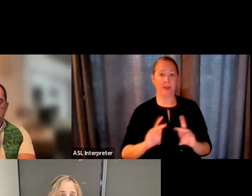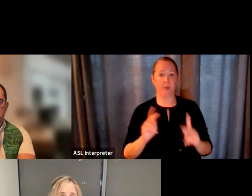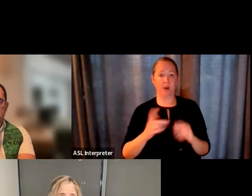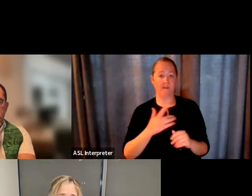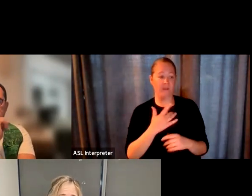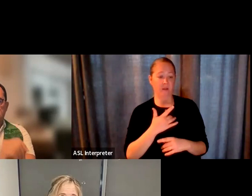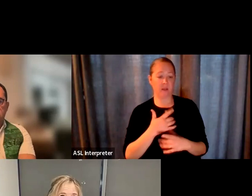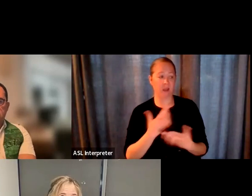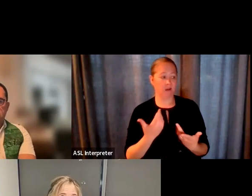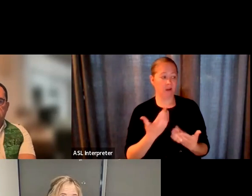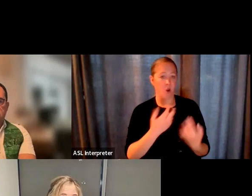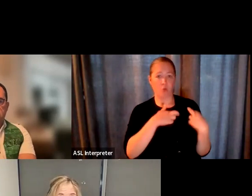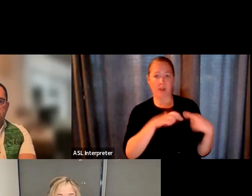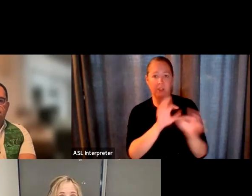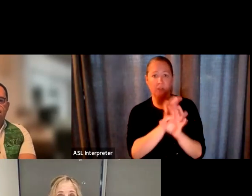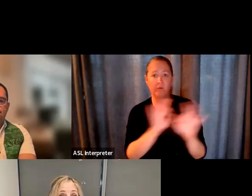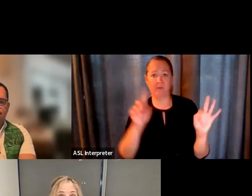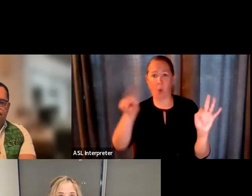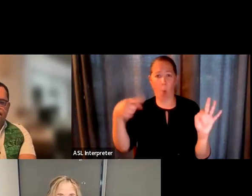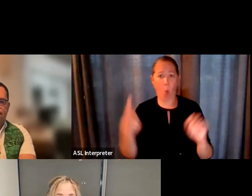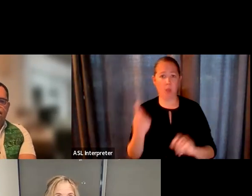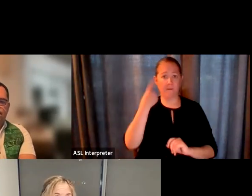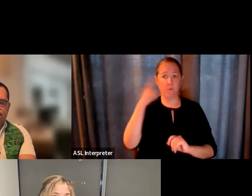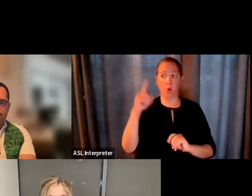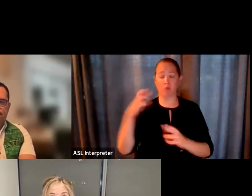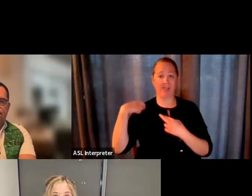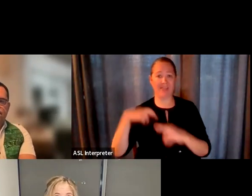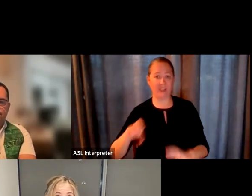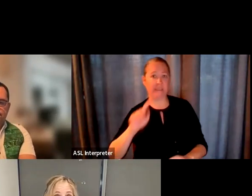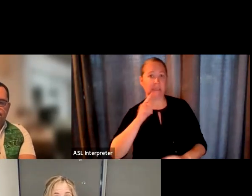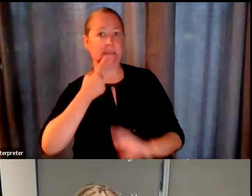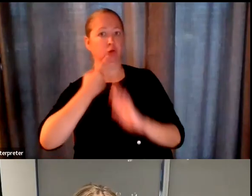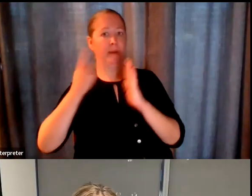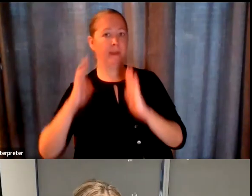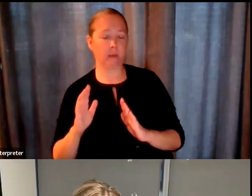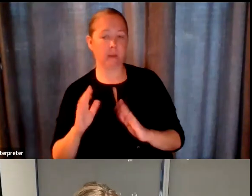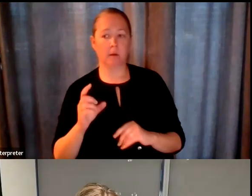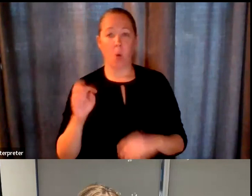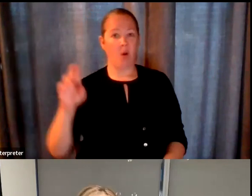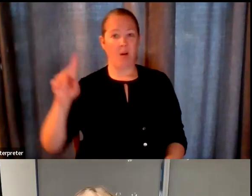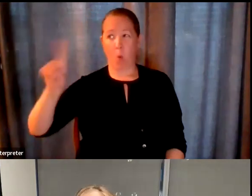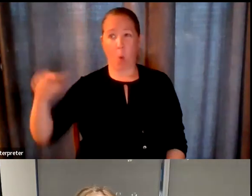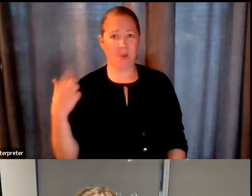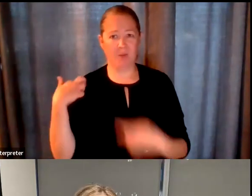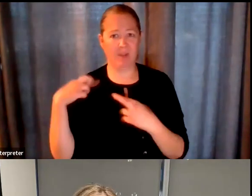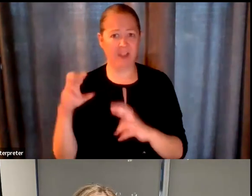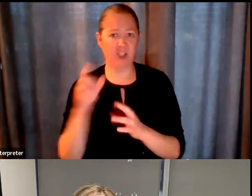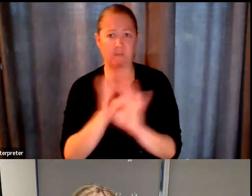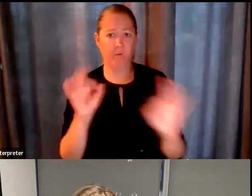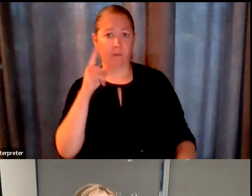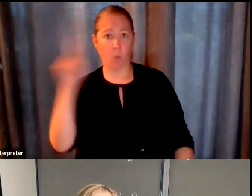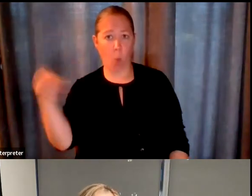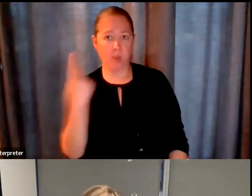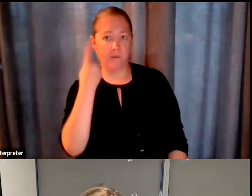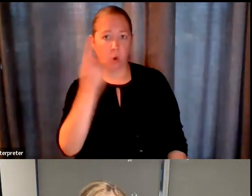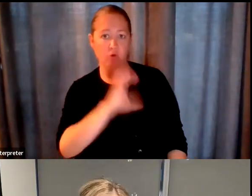just belongs to, you know, religious extremists or Christians, or really, and, you know, with Reverend Avilesbernal on